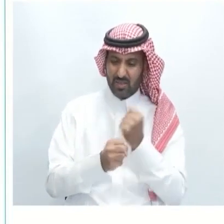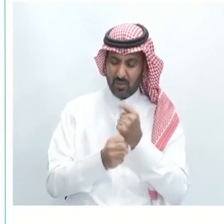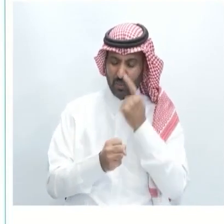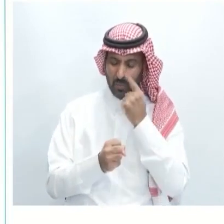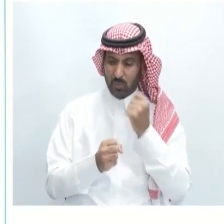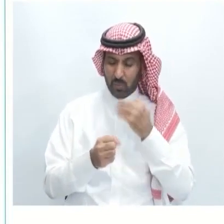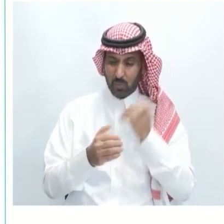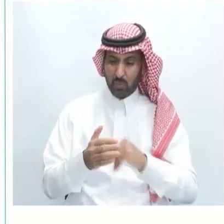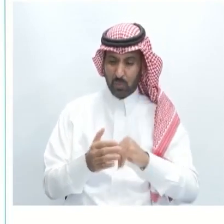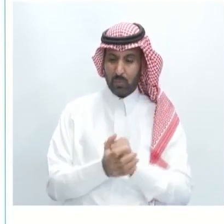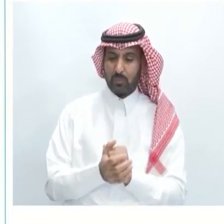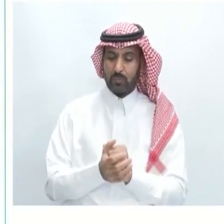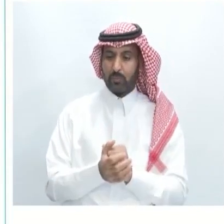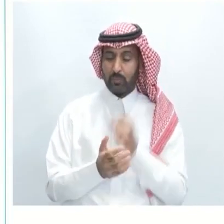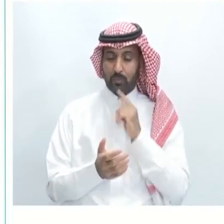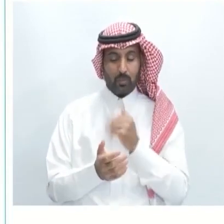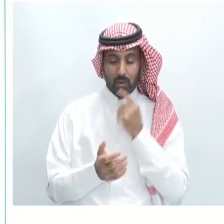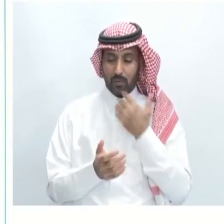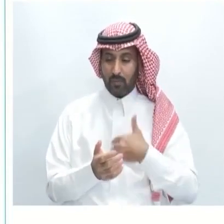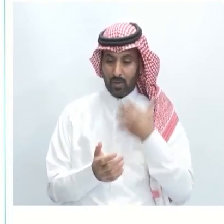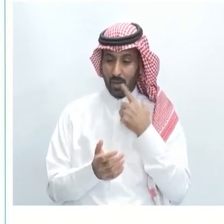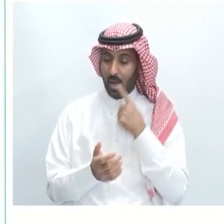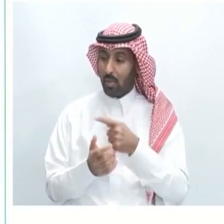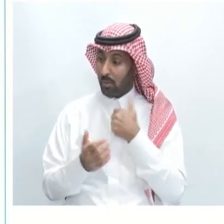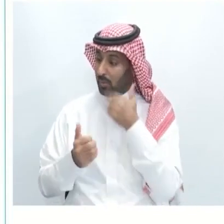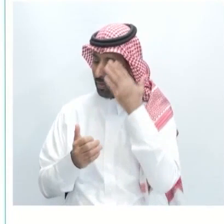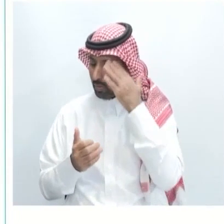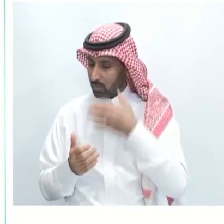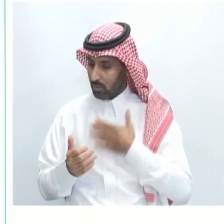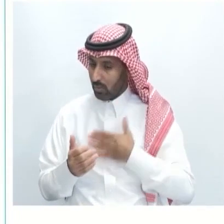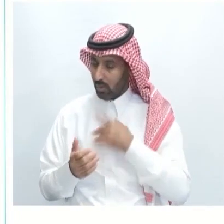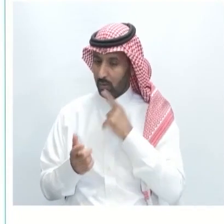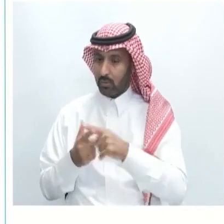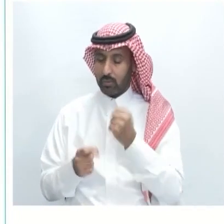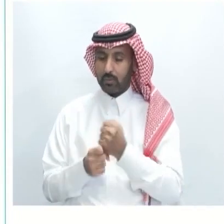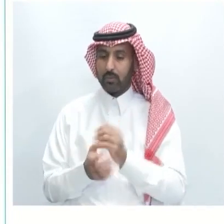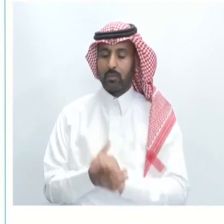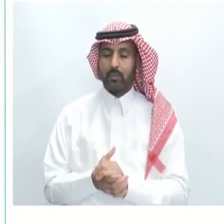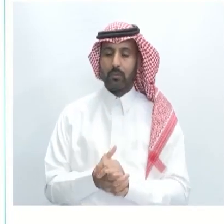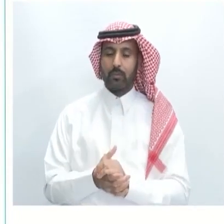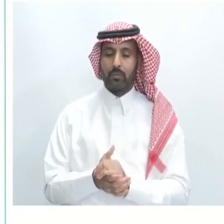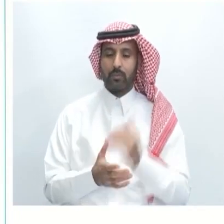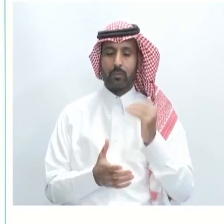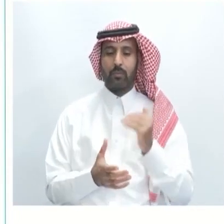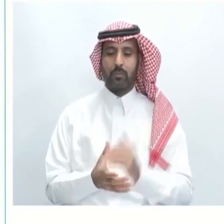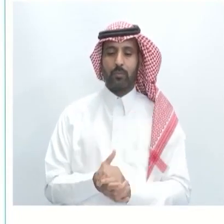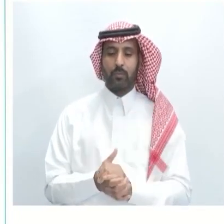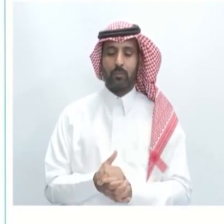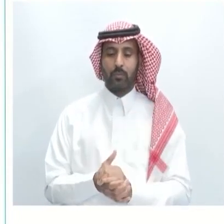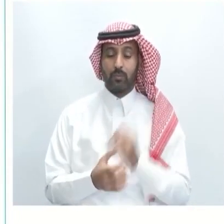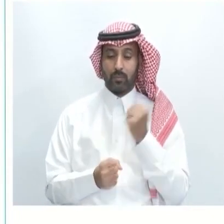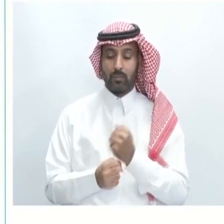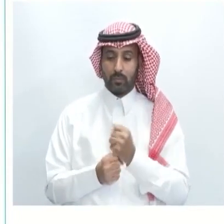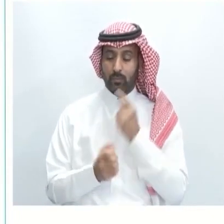repetitive nature of their job and the fact that they don't feel others appreciate their efforts as reasons for their job dissatisfaction. This